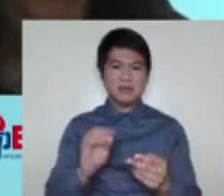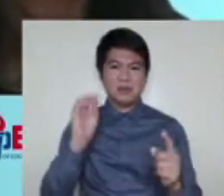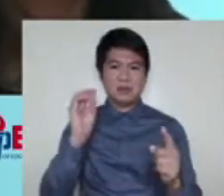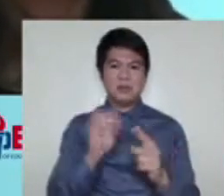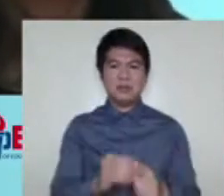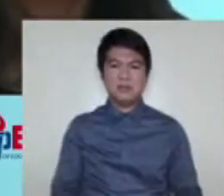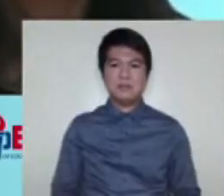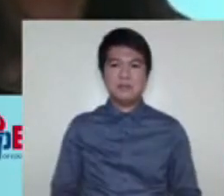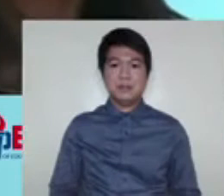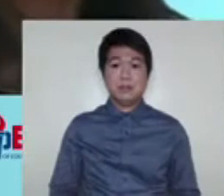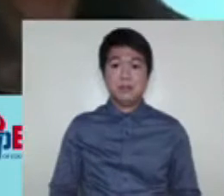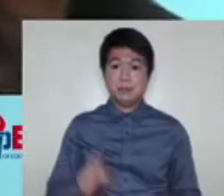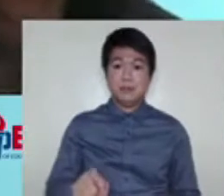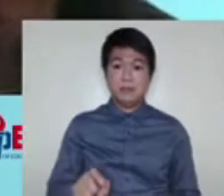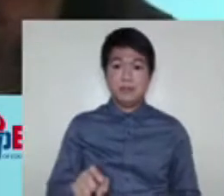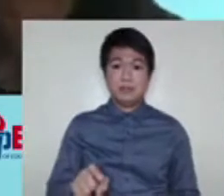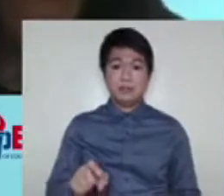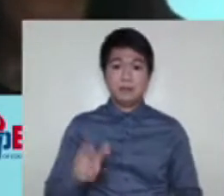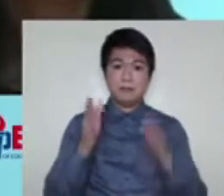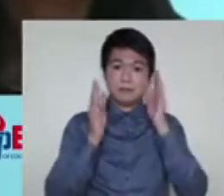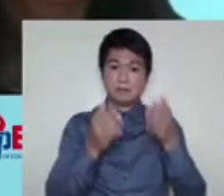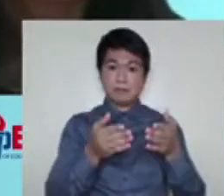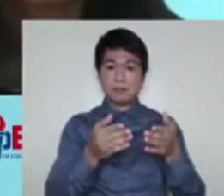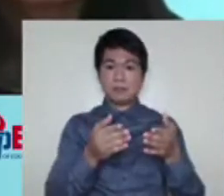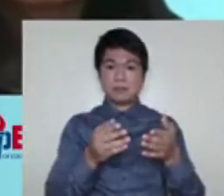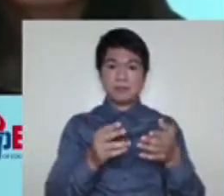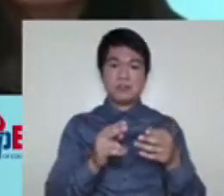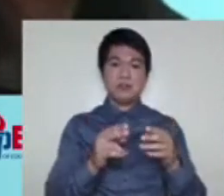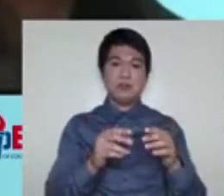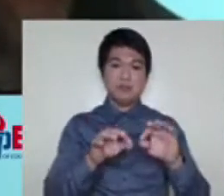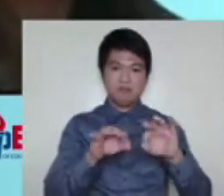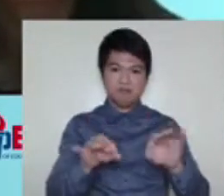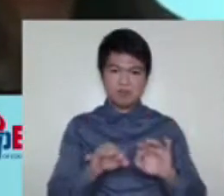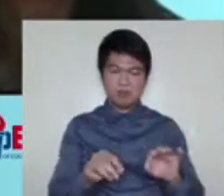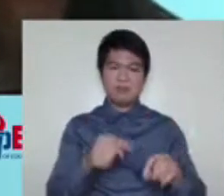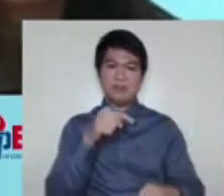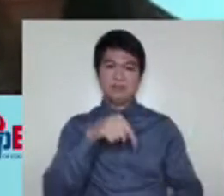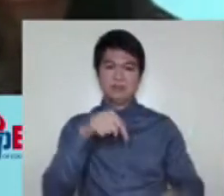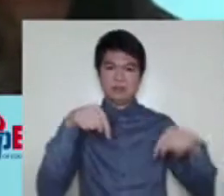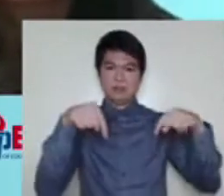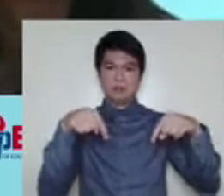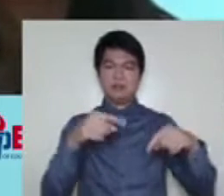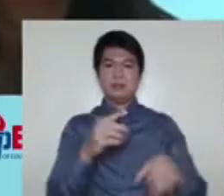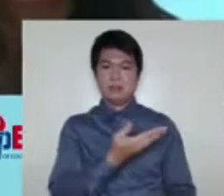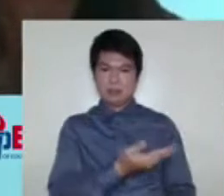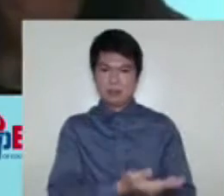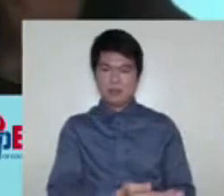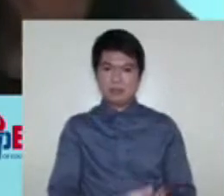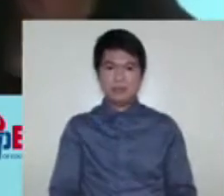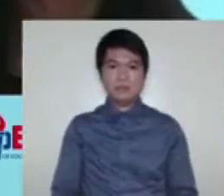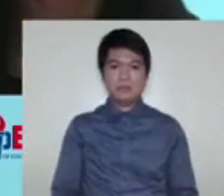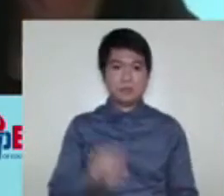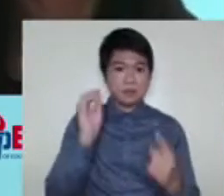the note that we provided at the bottom of this table. So in this objective, the stakeholders, when we